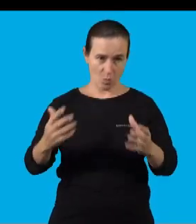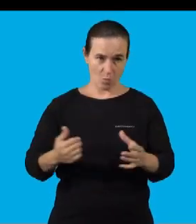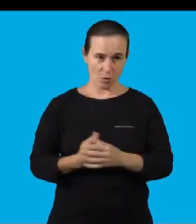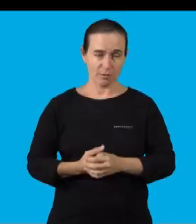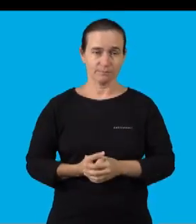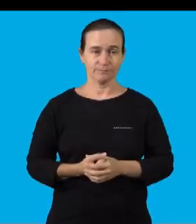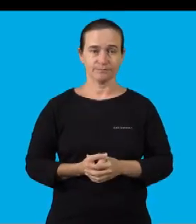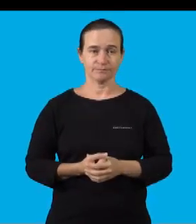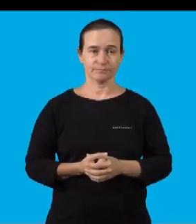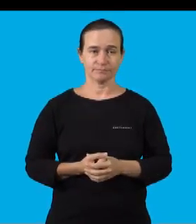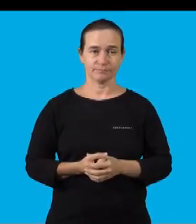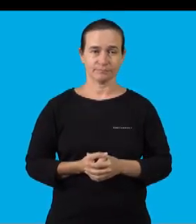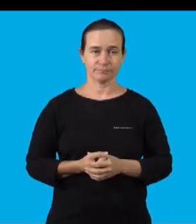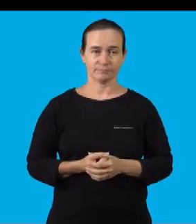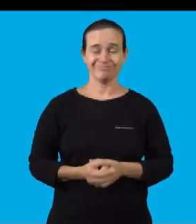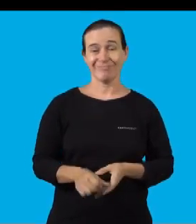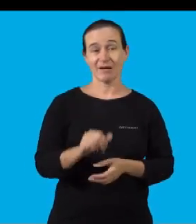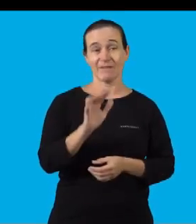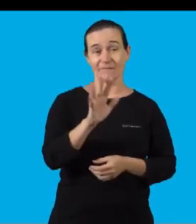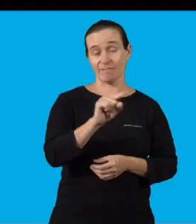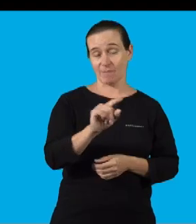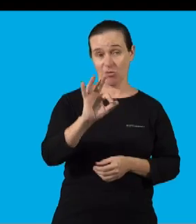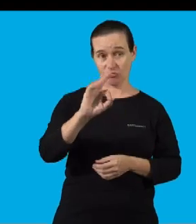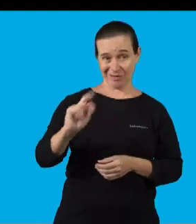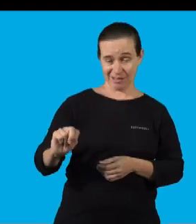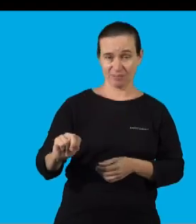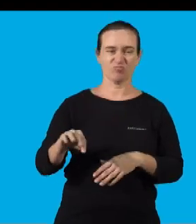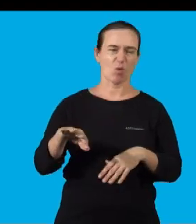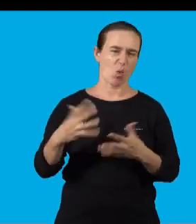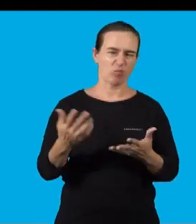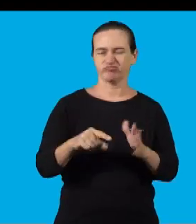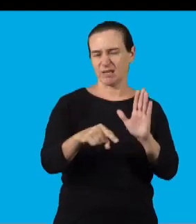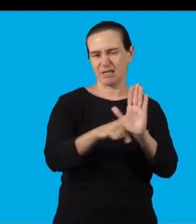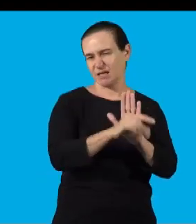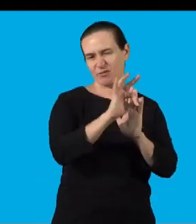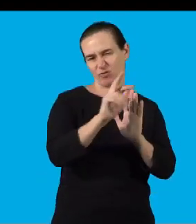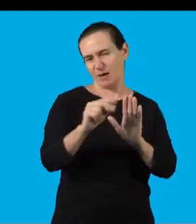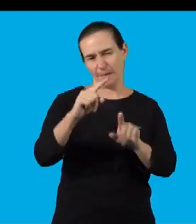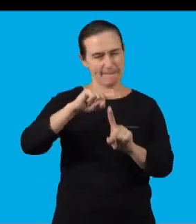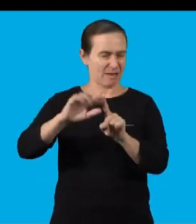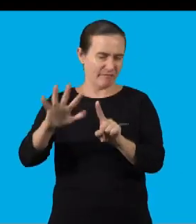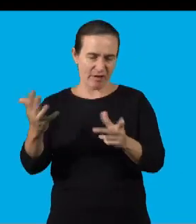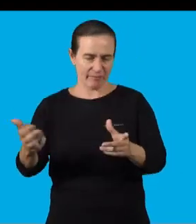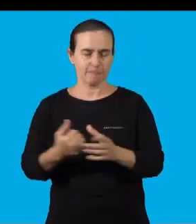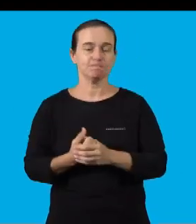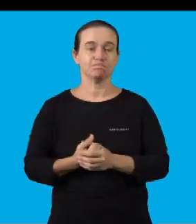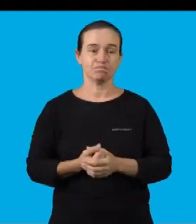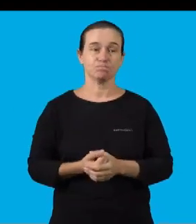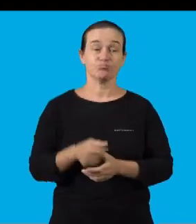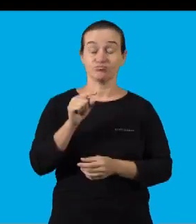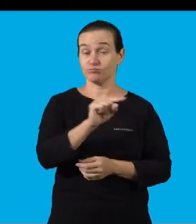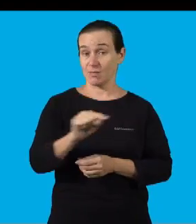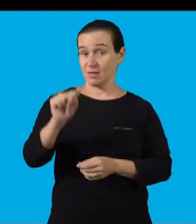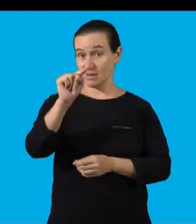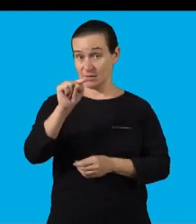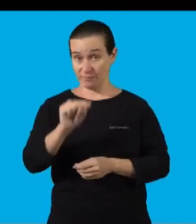will be a 5 minus 3n, or you can say -3n plus 5, and that of course